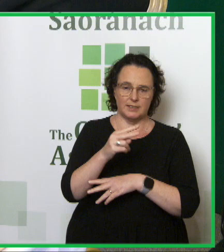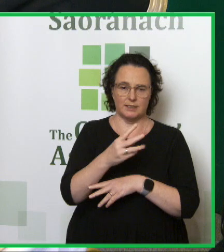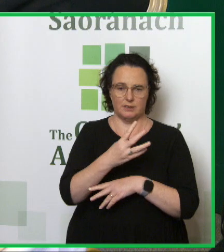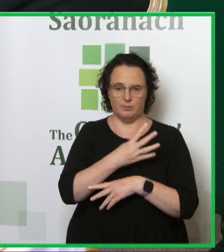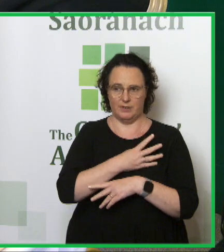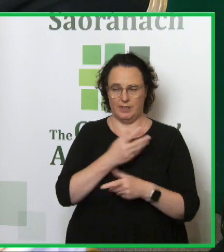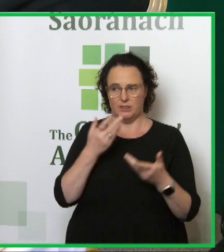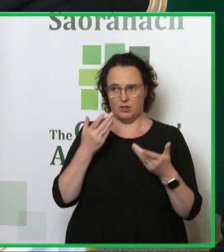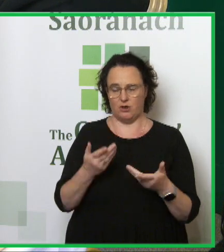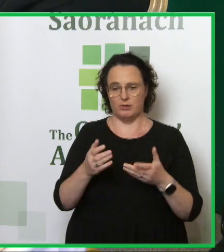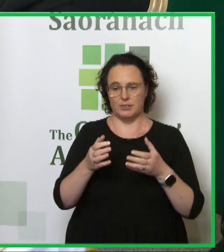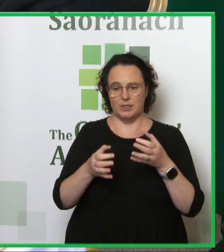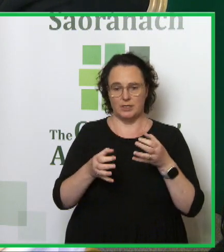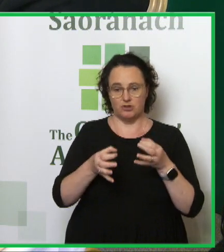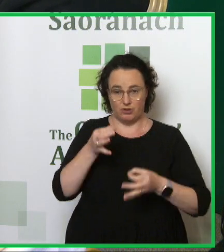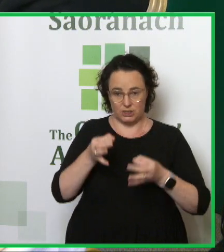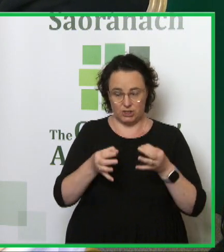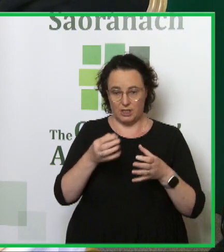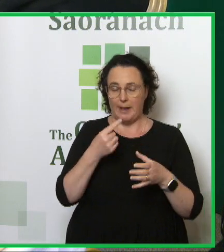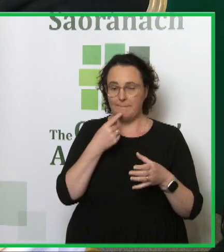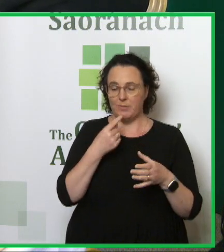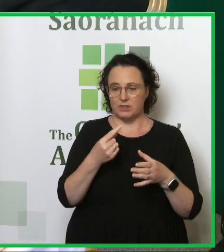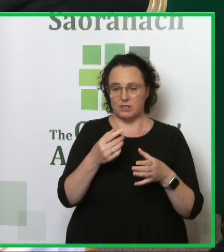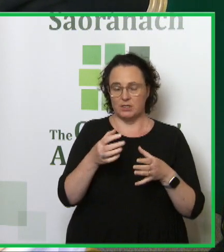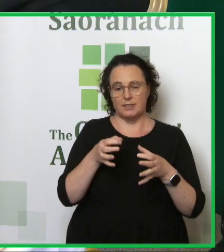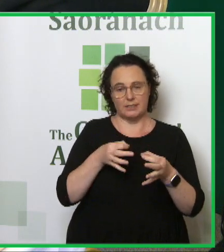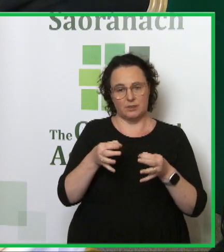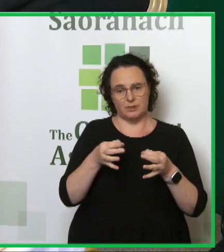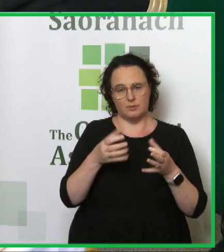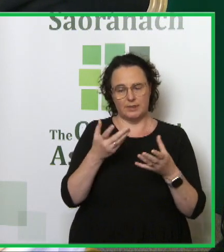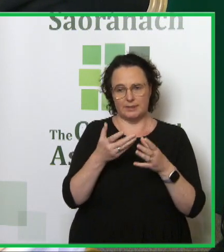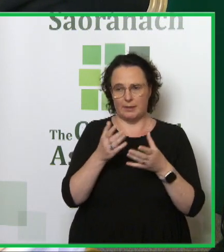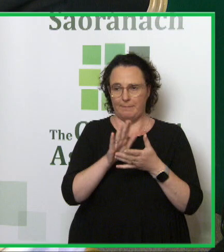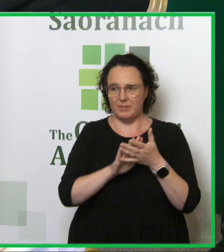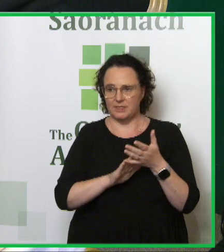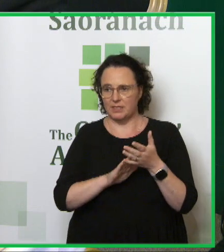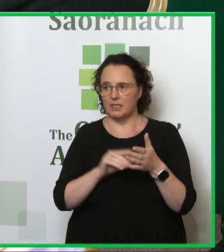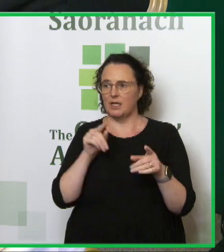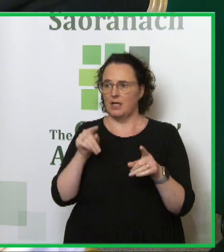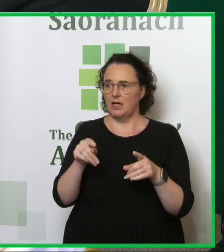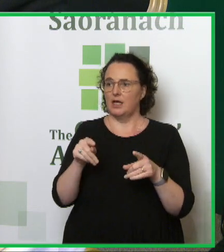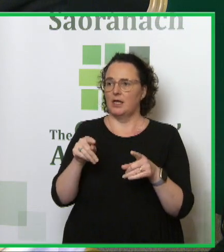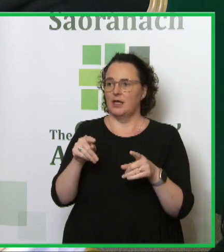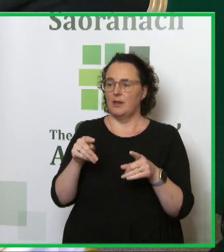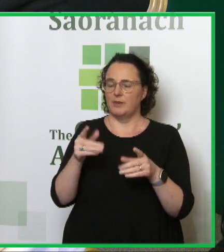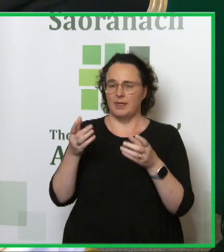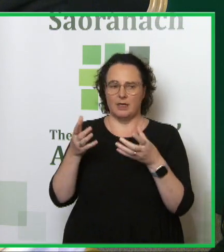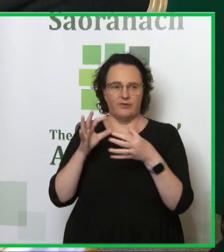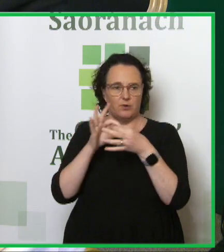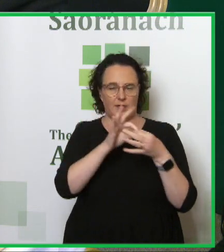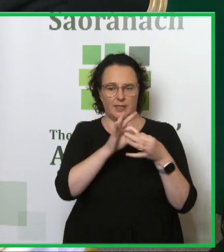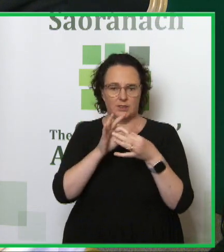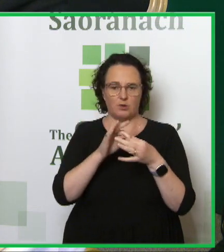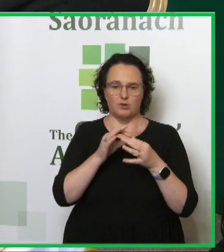What's missing at the moment is the relationship between that National Oversight Committee upwards into the political system. So the creation of a